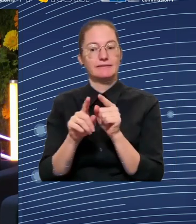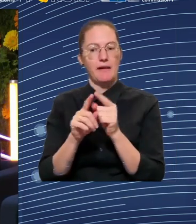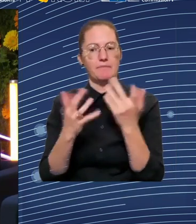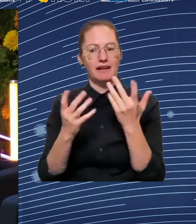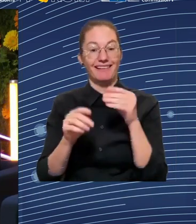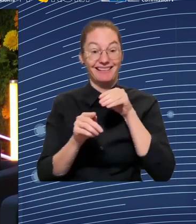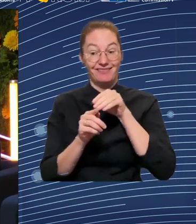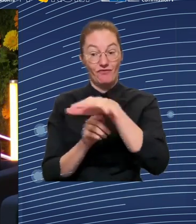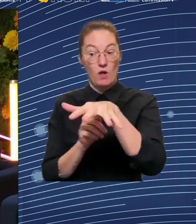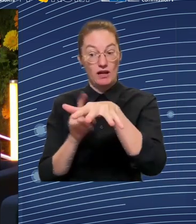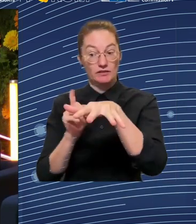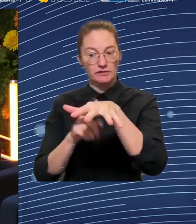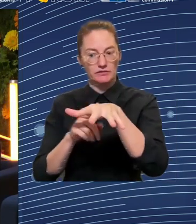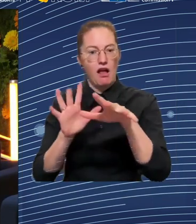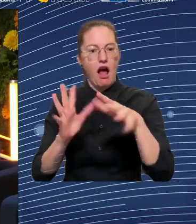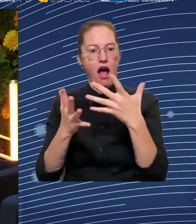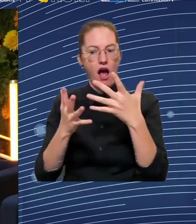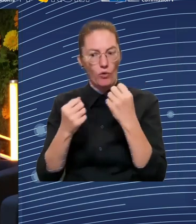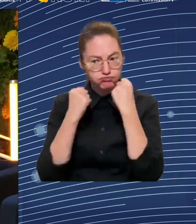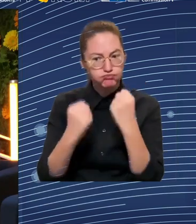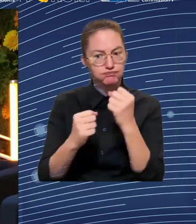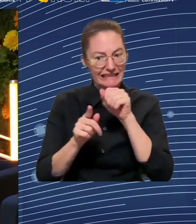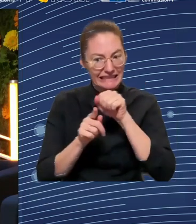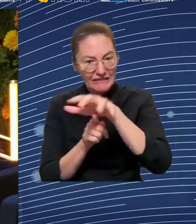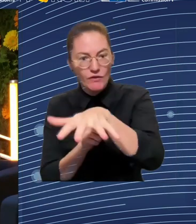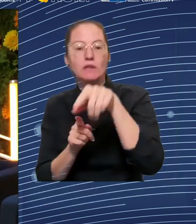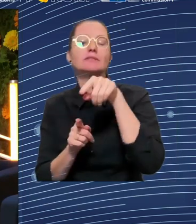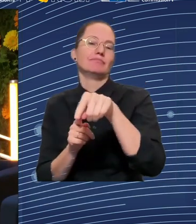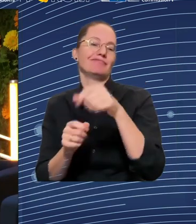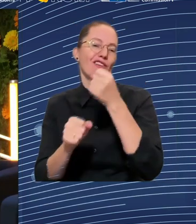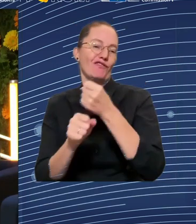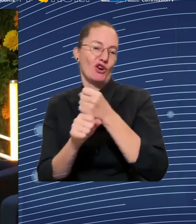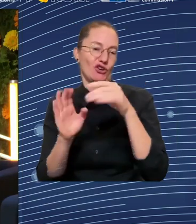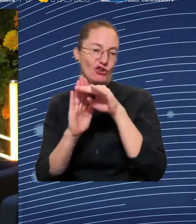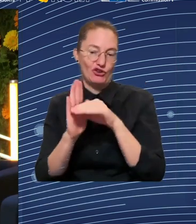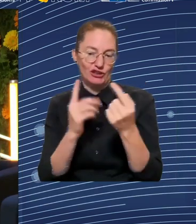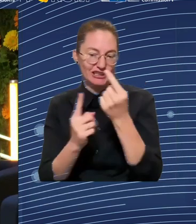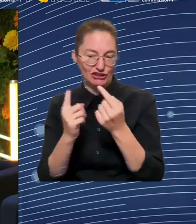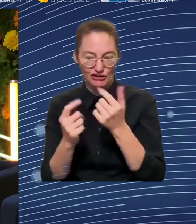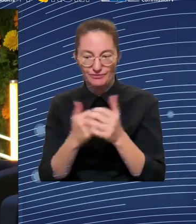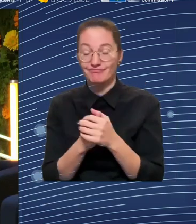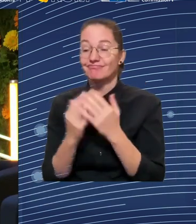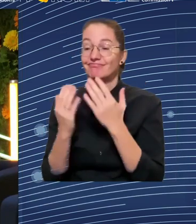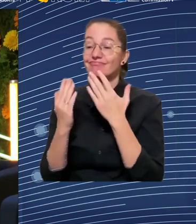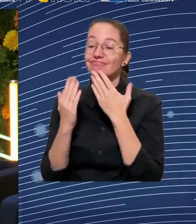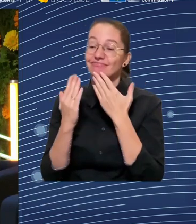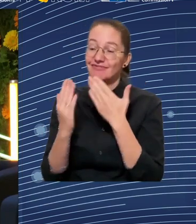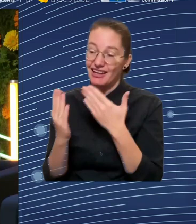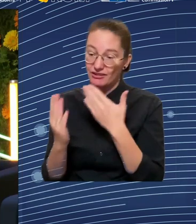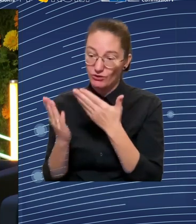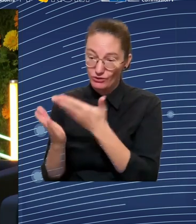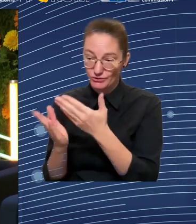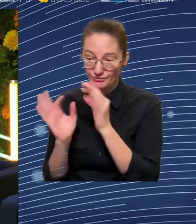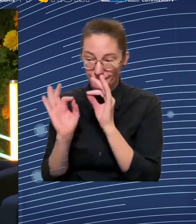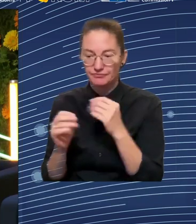to highlight something that you do at LinkedIn. The review that we've just had an overview of shows